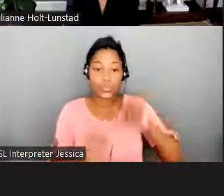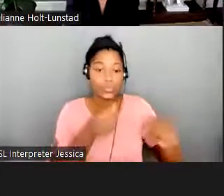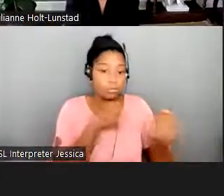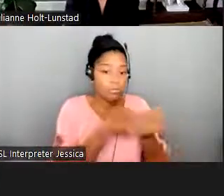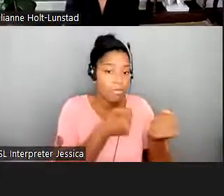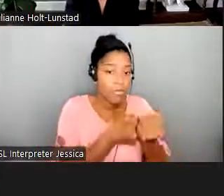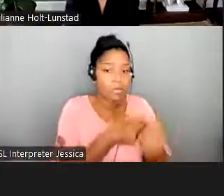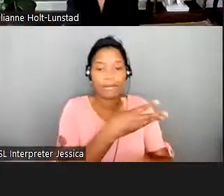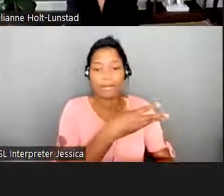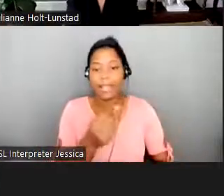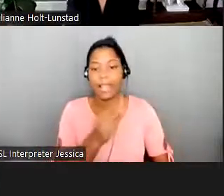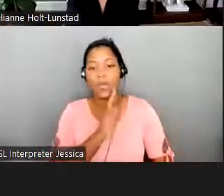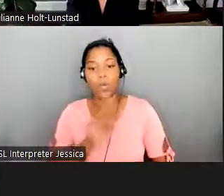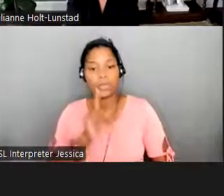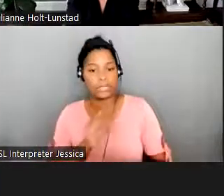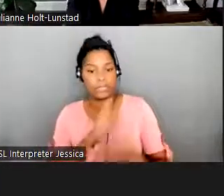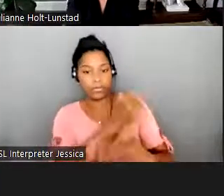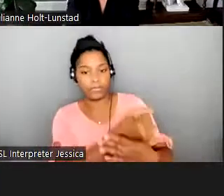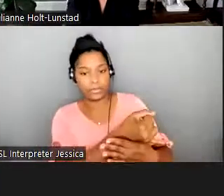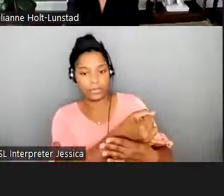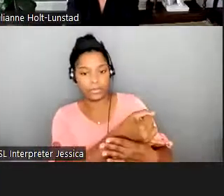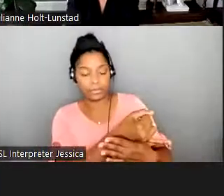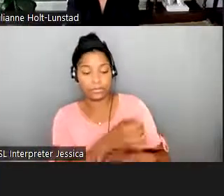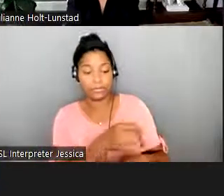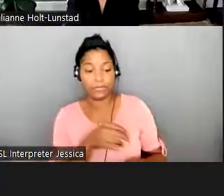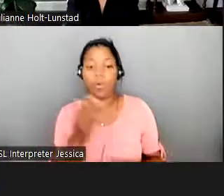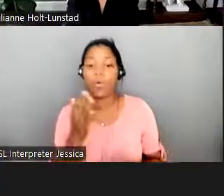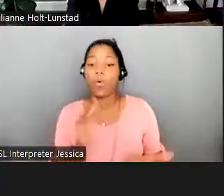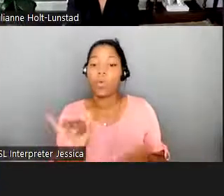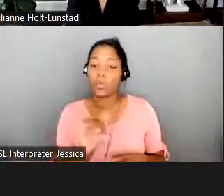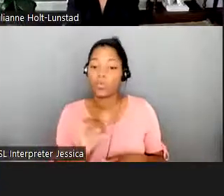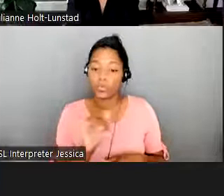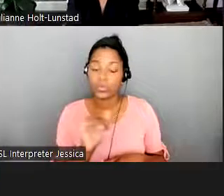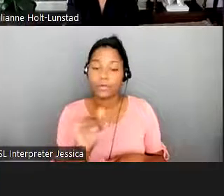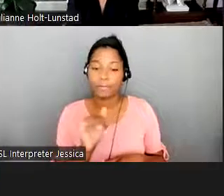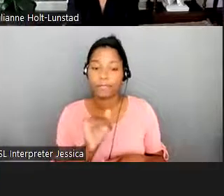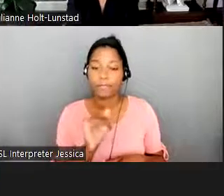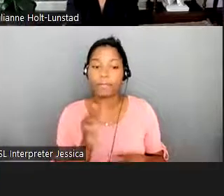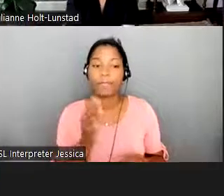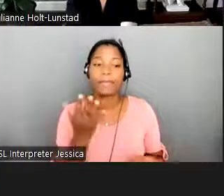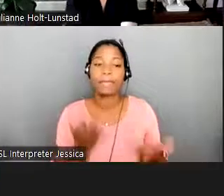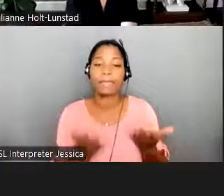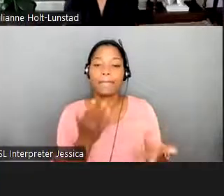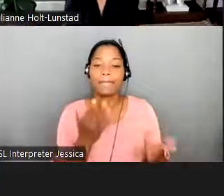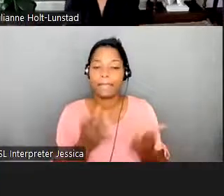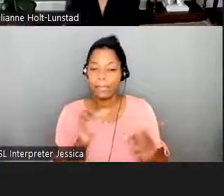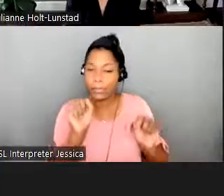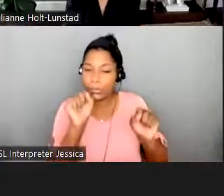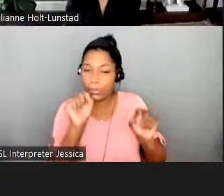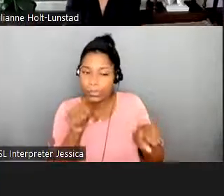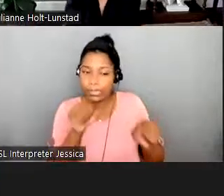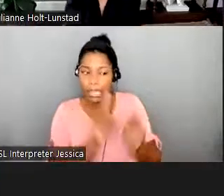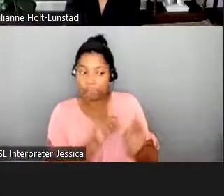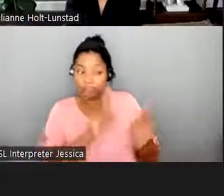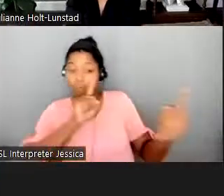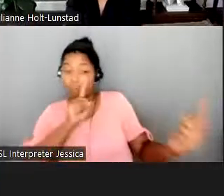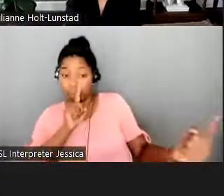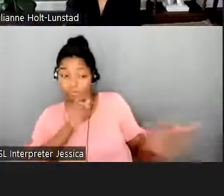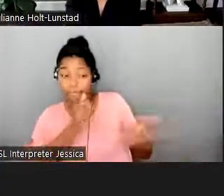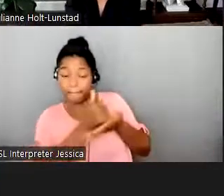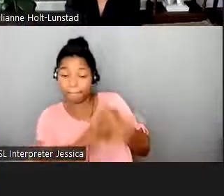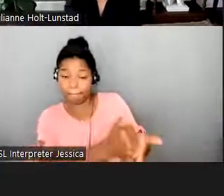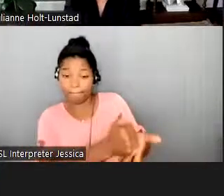interventions, and in particular, those that might be feasible at a distance. Because again, this was trying to